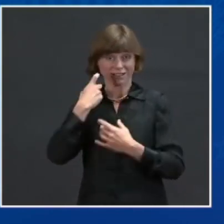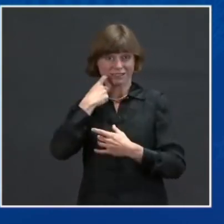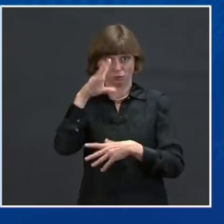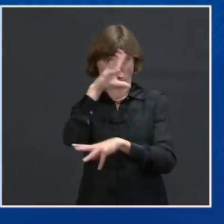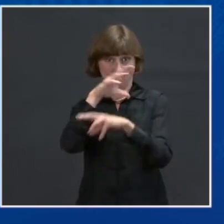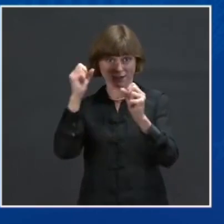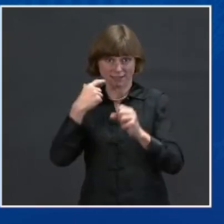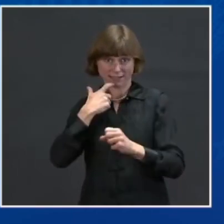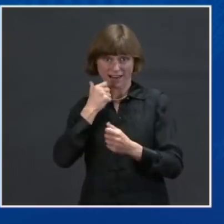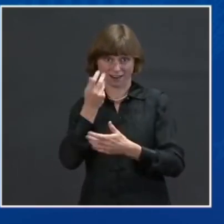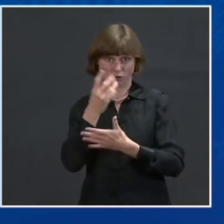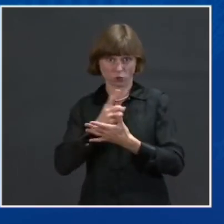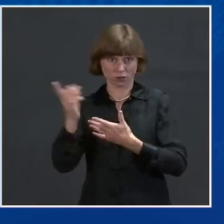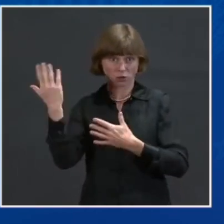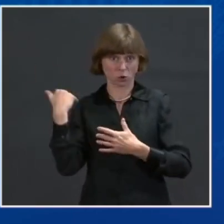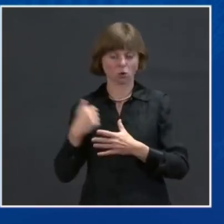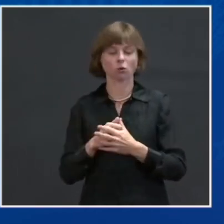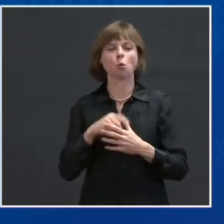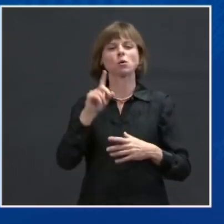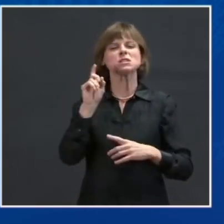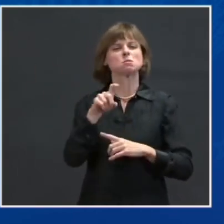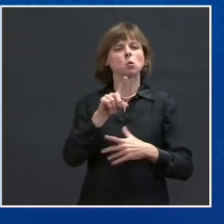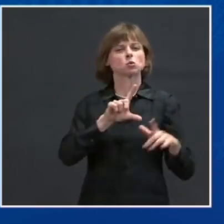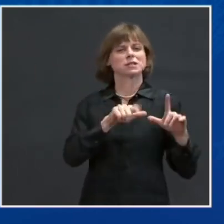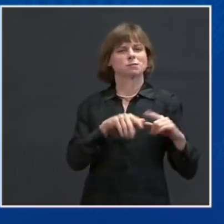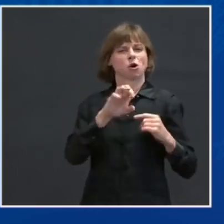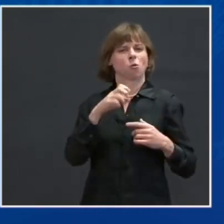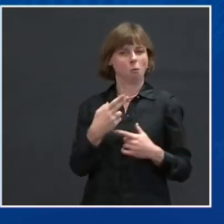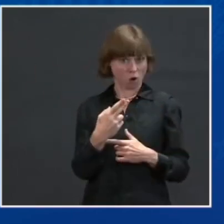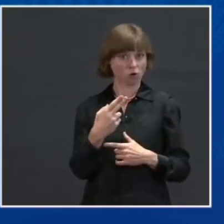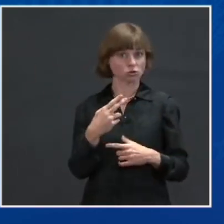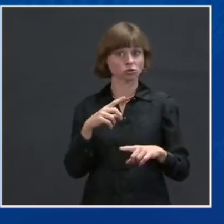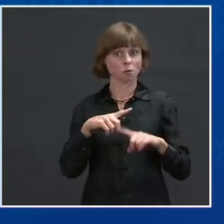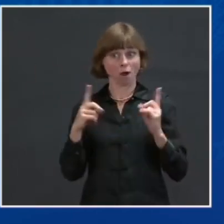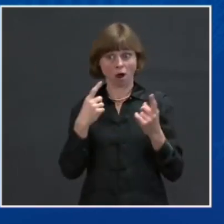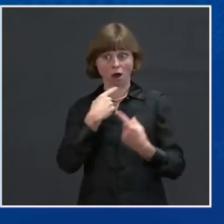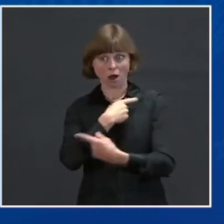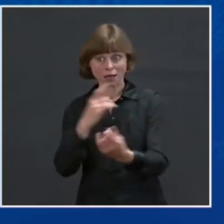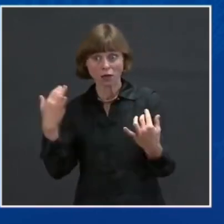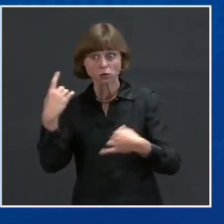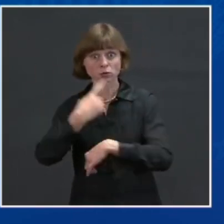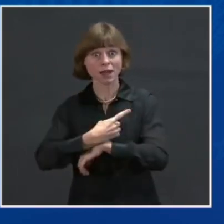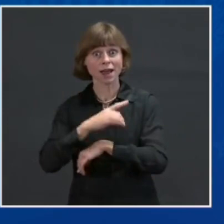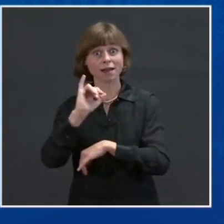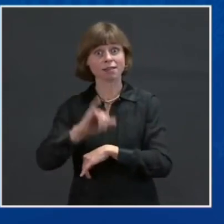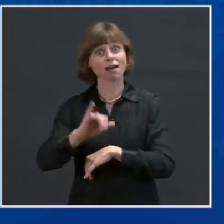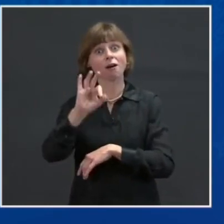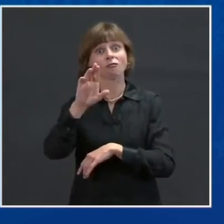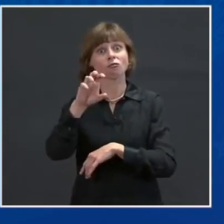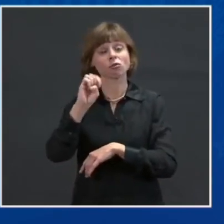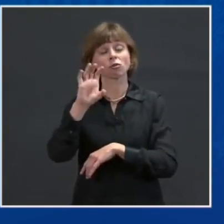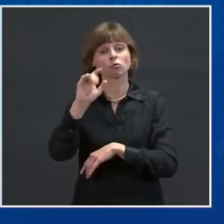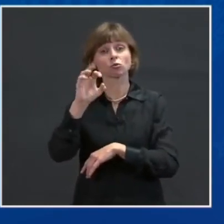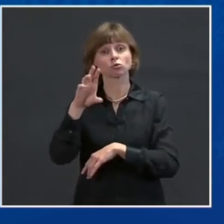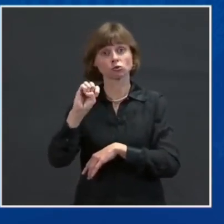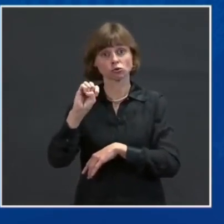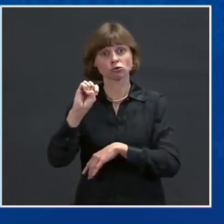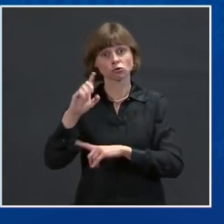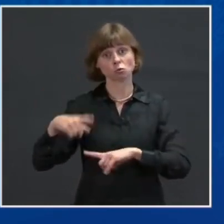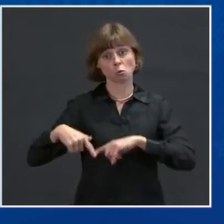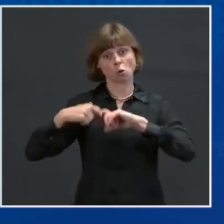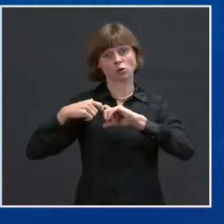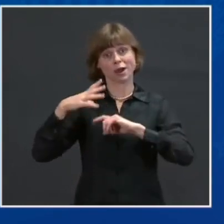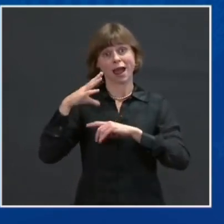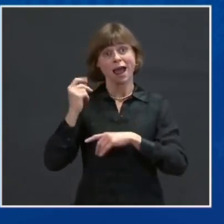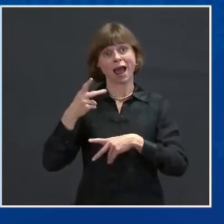critical protections were due to expire in March, but as part of today's announcement, the foreclosure moratorium and the mortgage forbearance